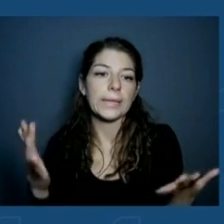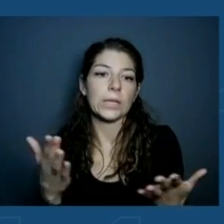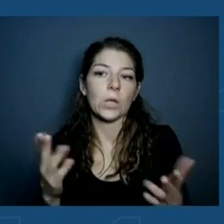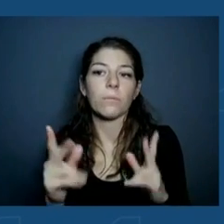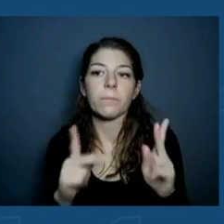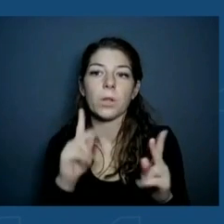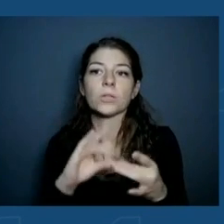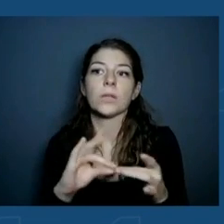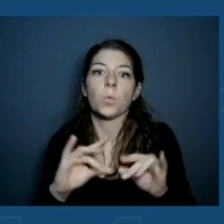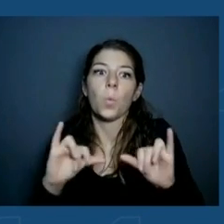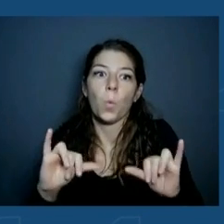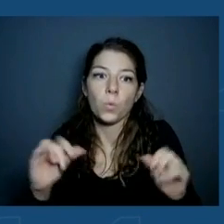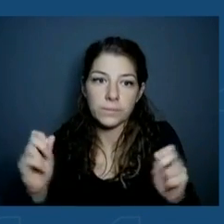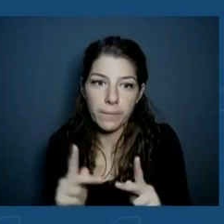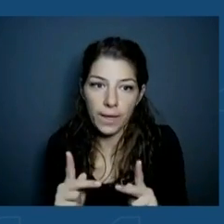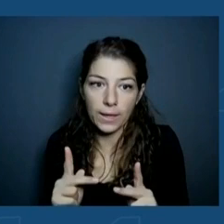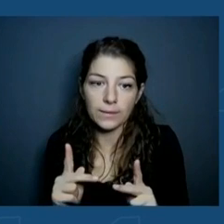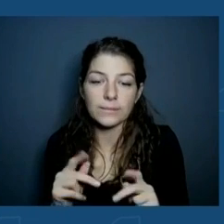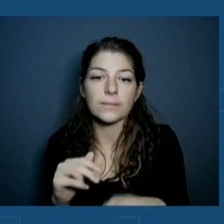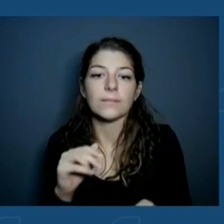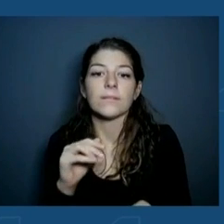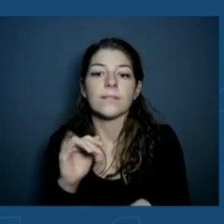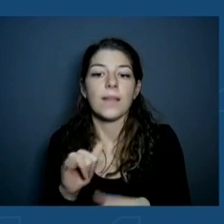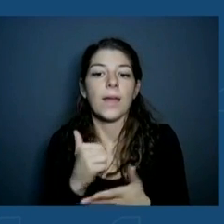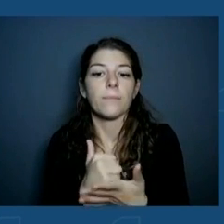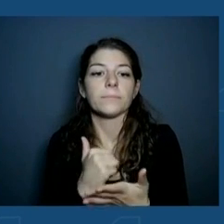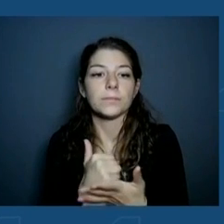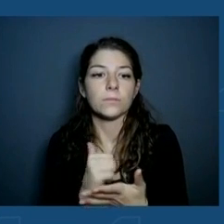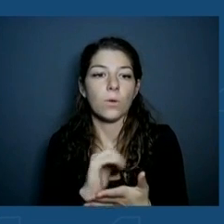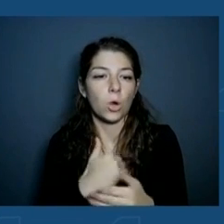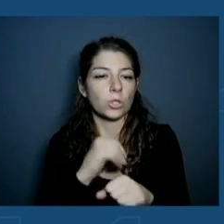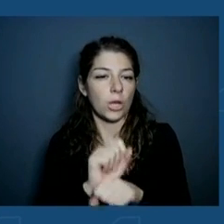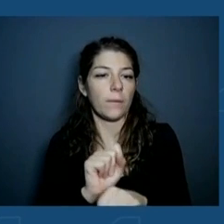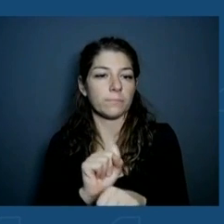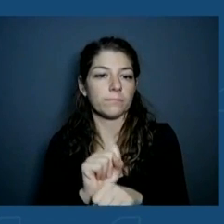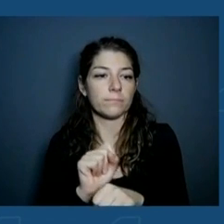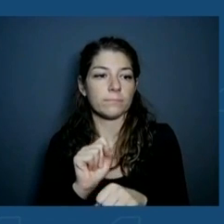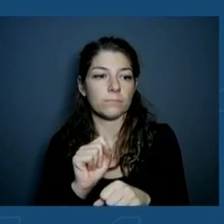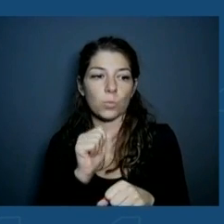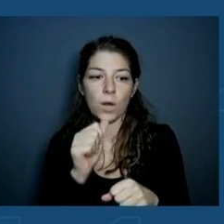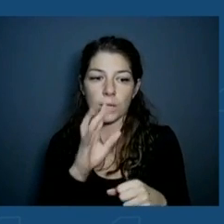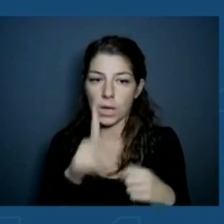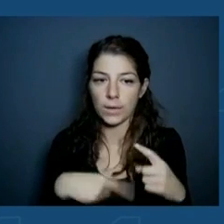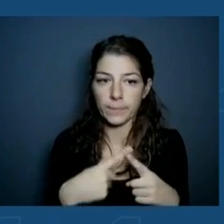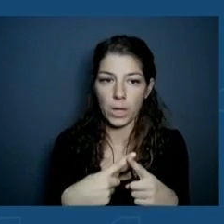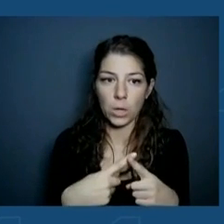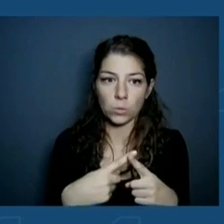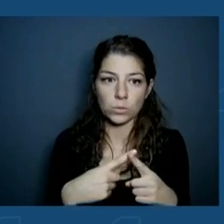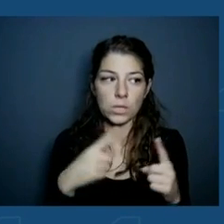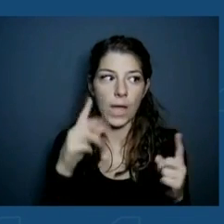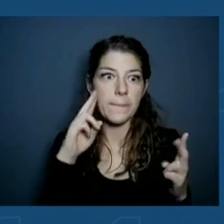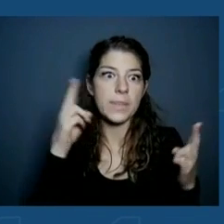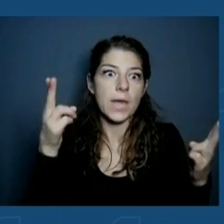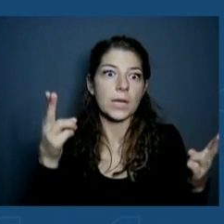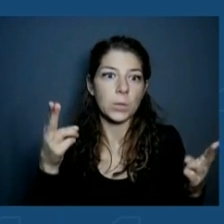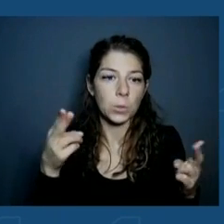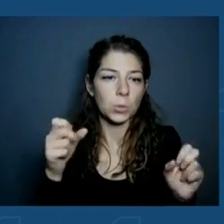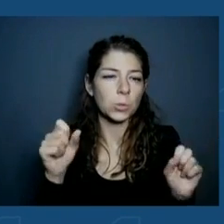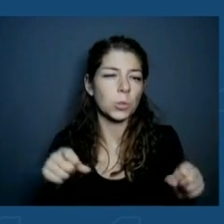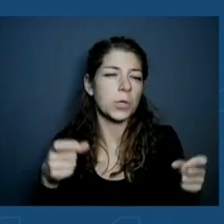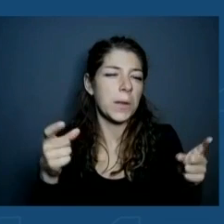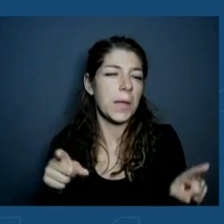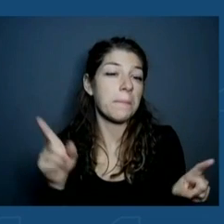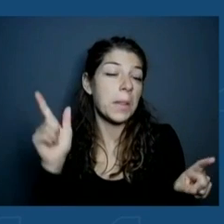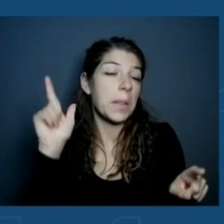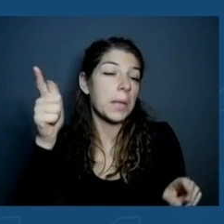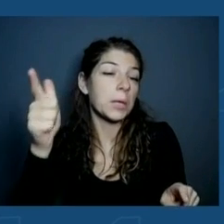oh, it's back. And that helps our job because we're not talking about hypotheticals. Oh, this could come back someday, so